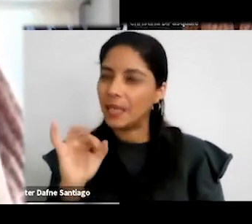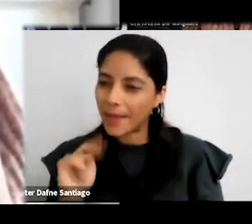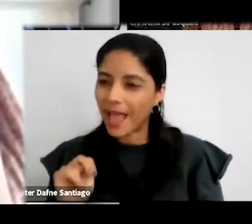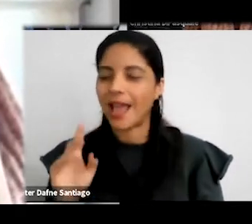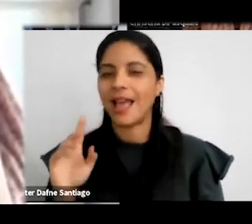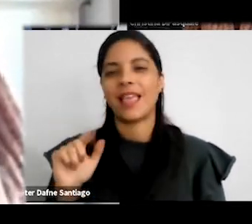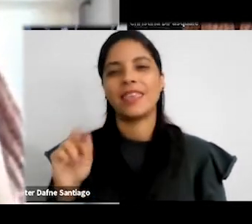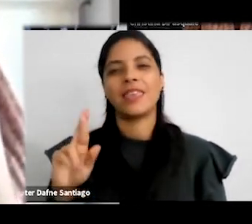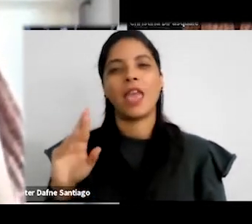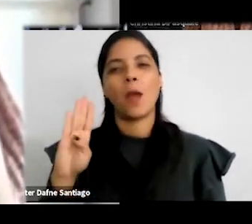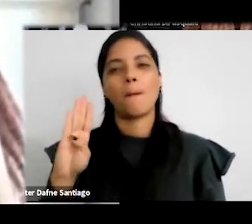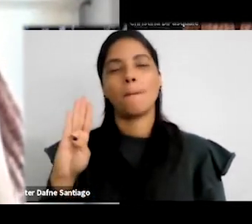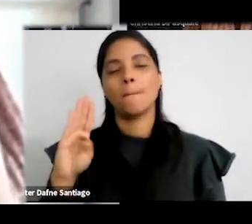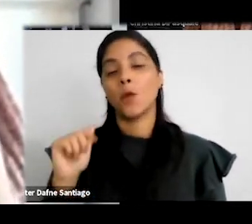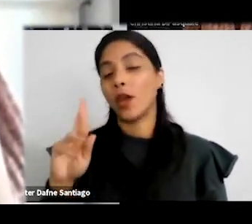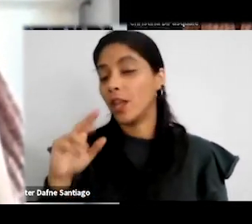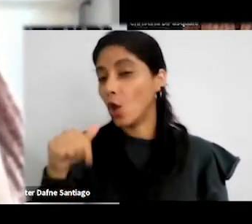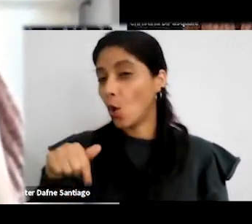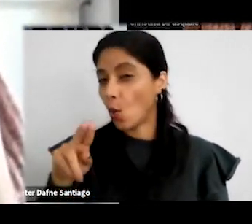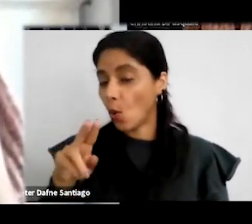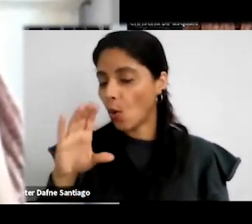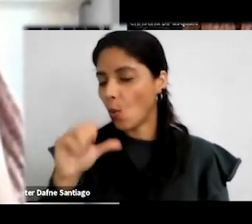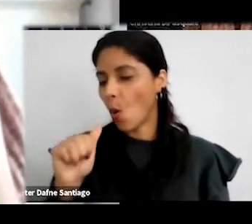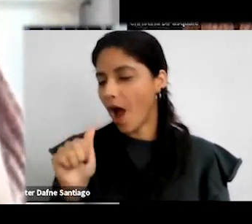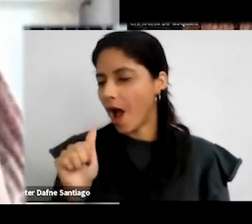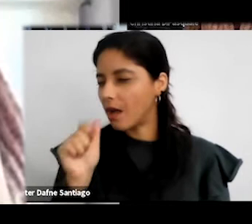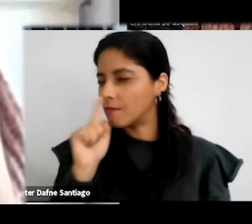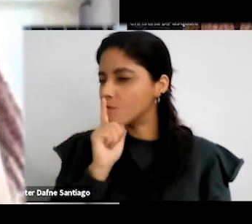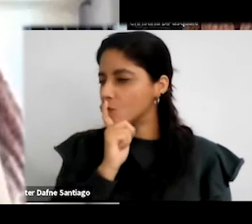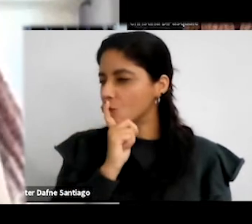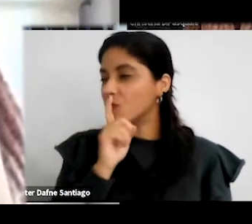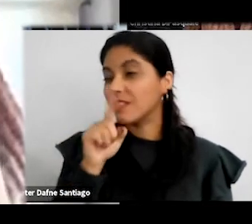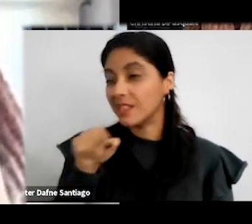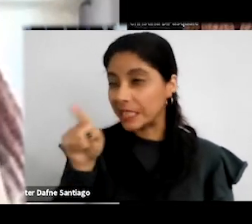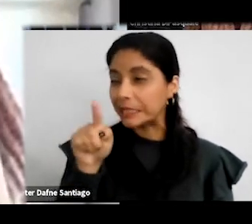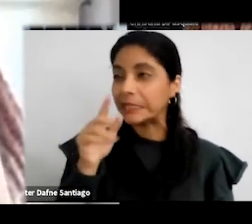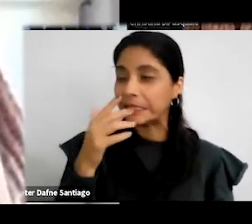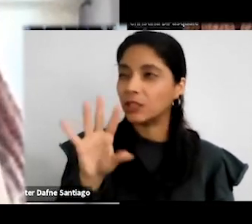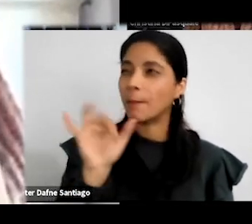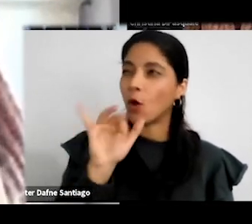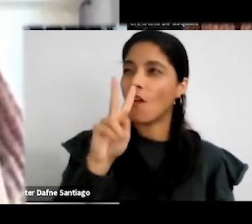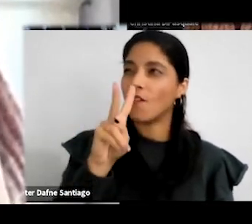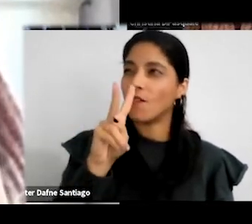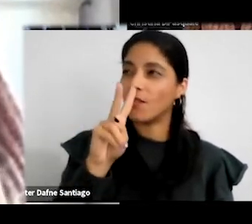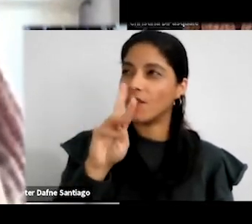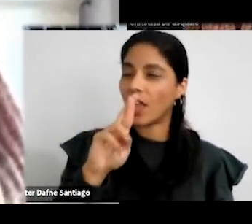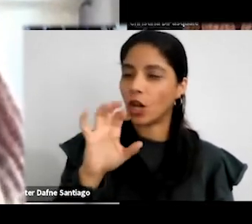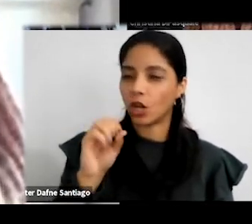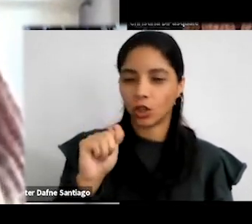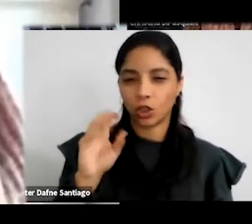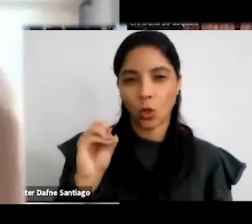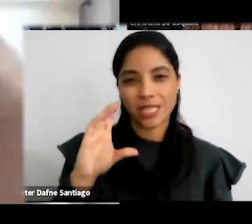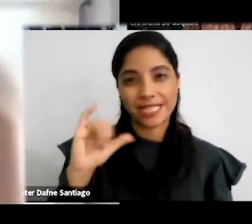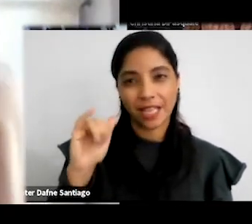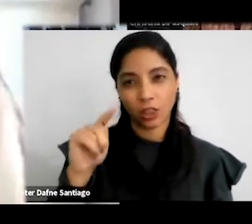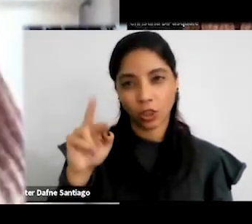who did put me in touch with Humberto Cintrón, and also let me use Taya Boricua for free for